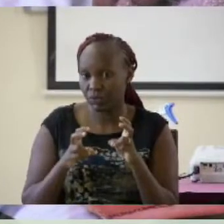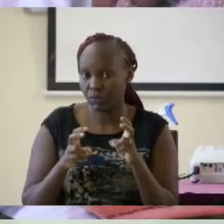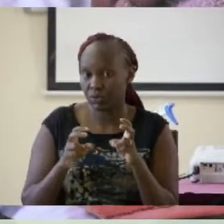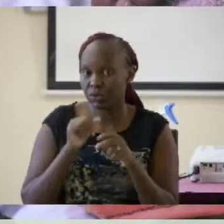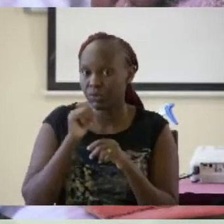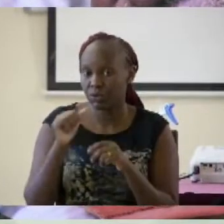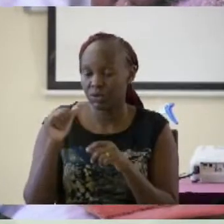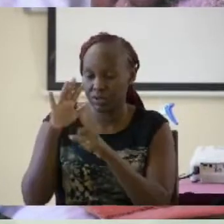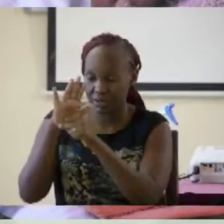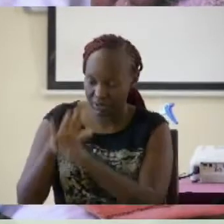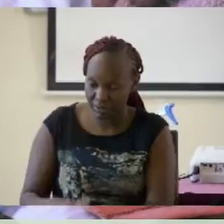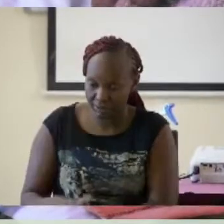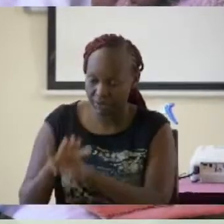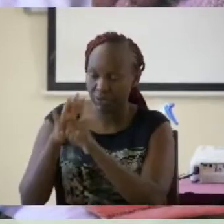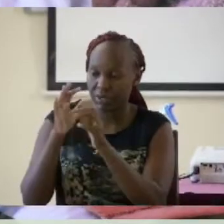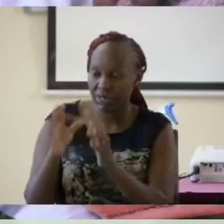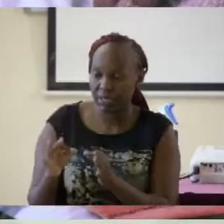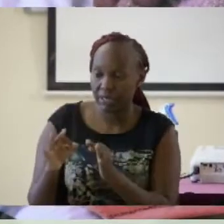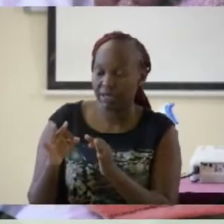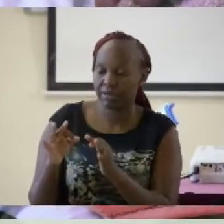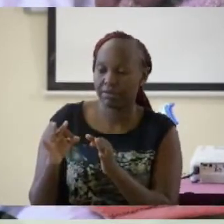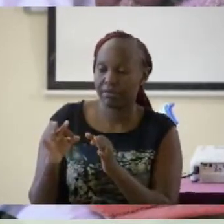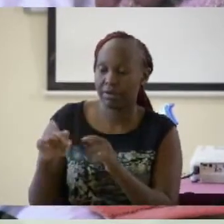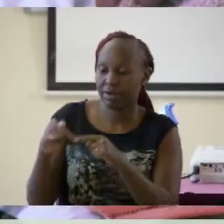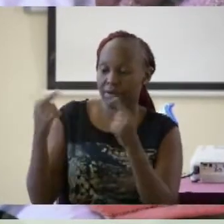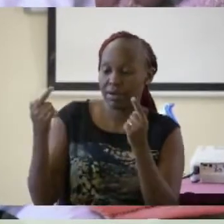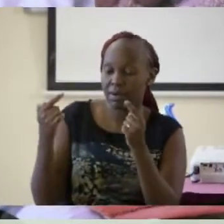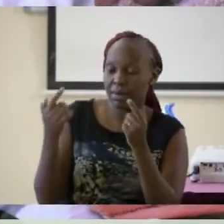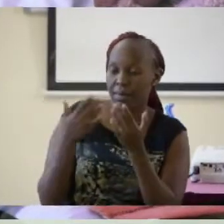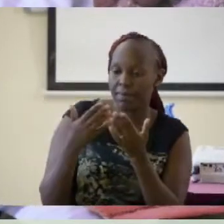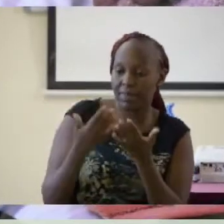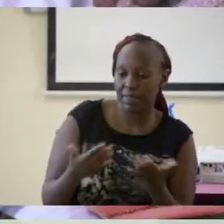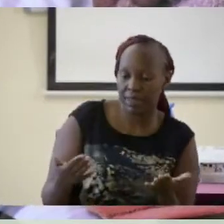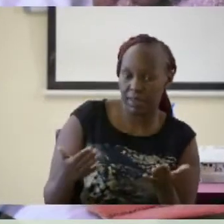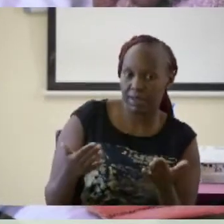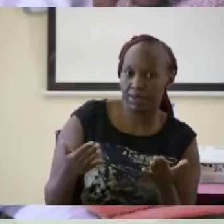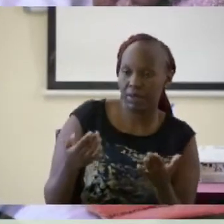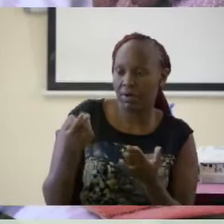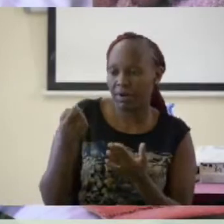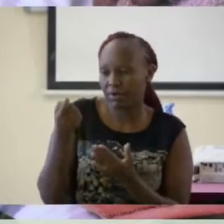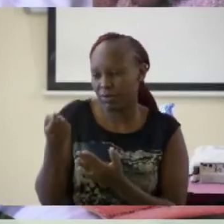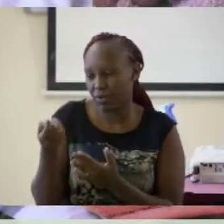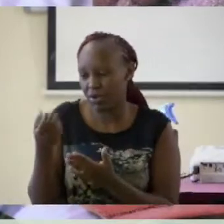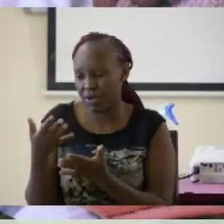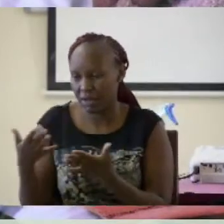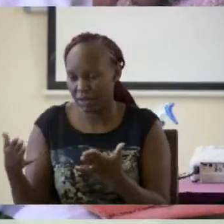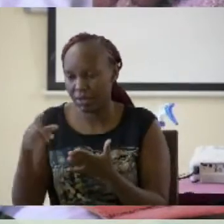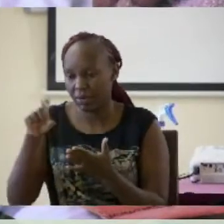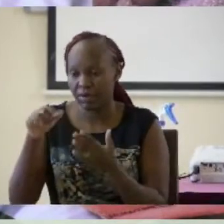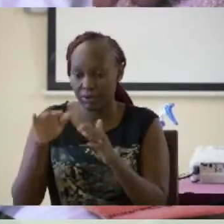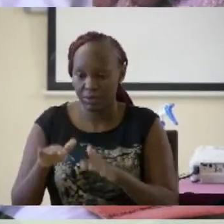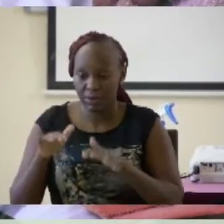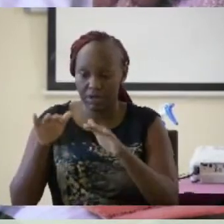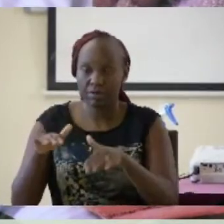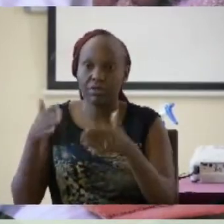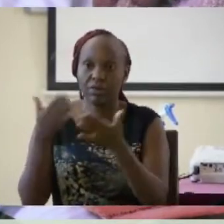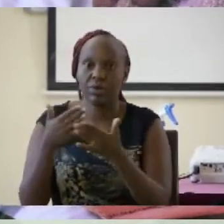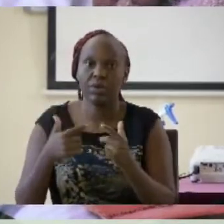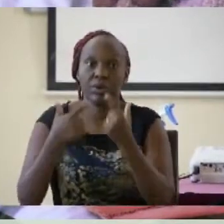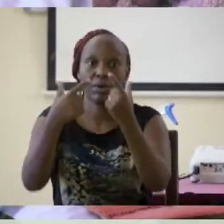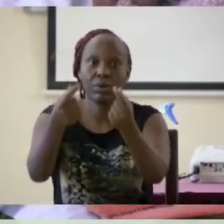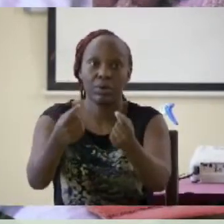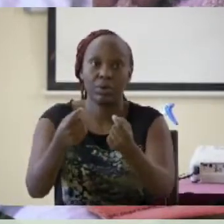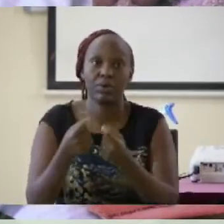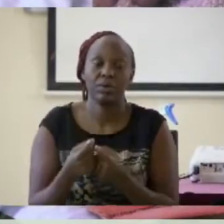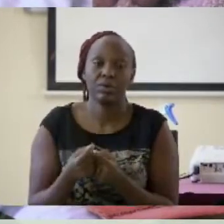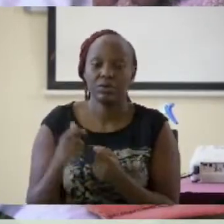not discriminate on whether it is a grievous matter or a little matter, a petty issue, then we should be careful on where we are going.